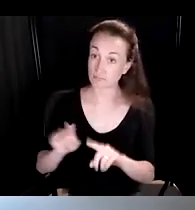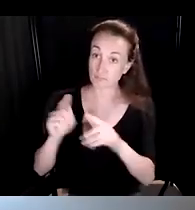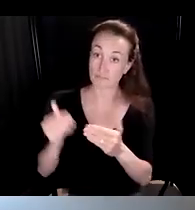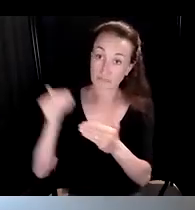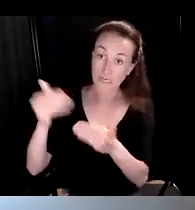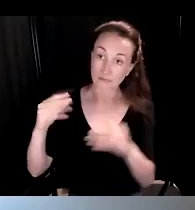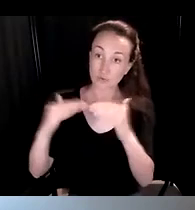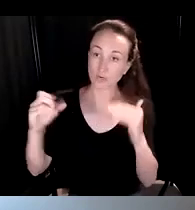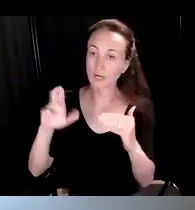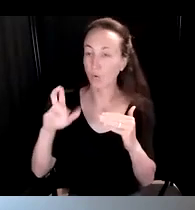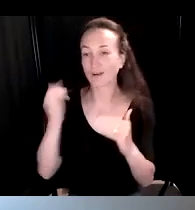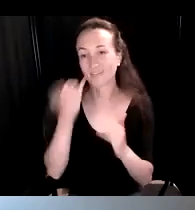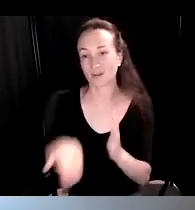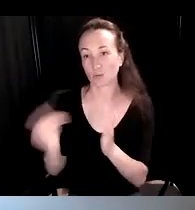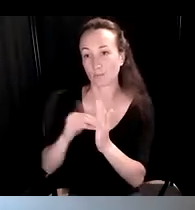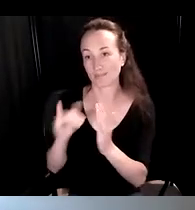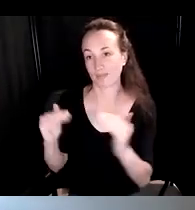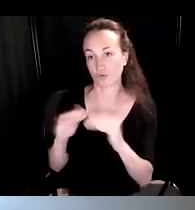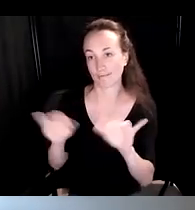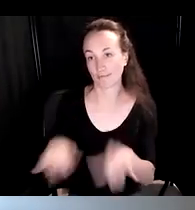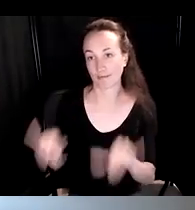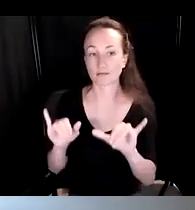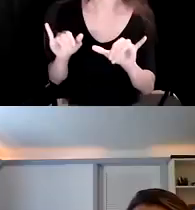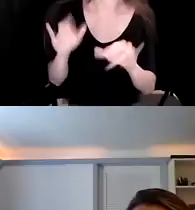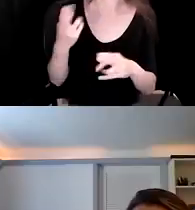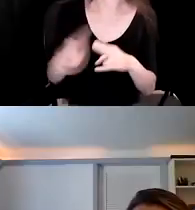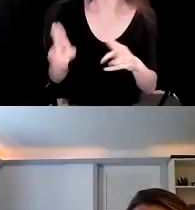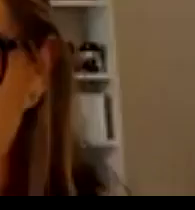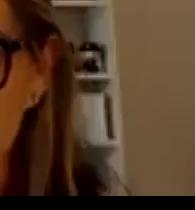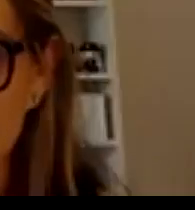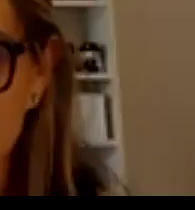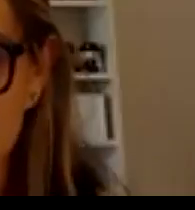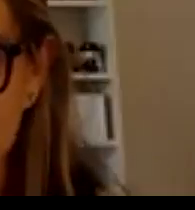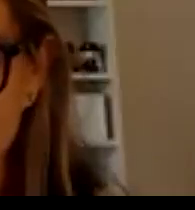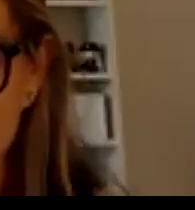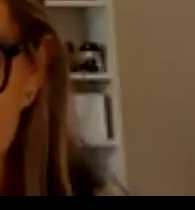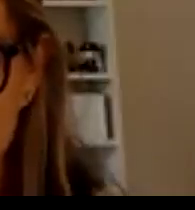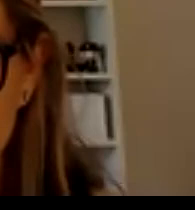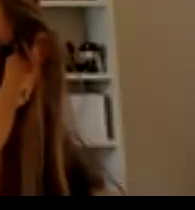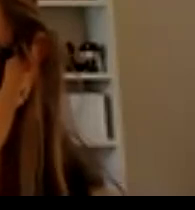just very short, quick description.